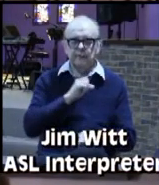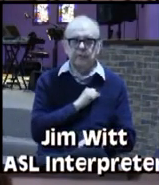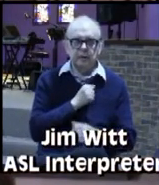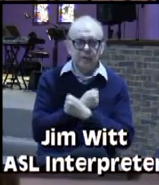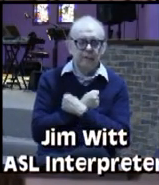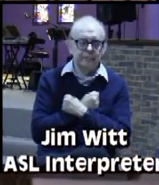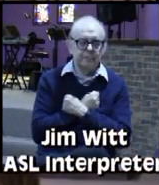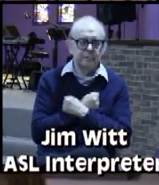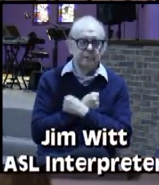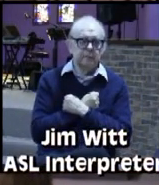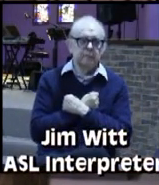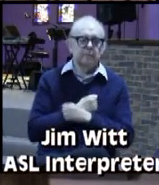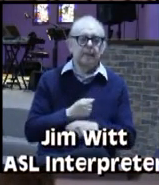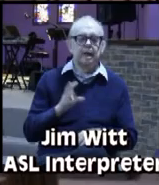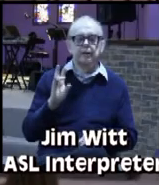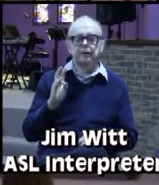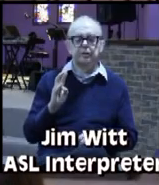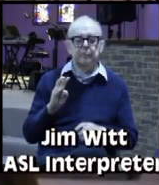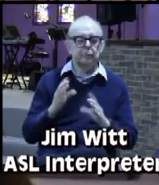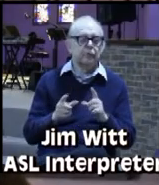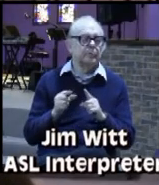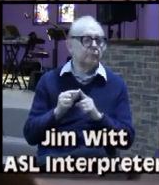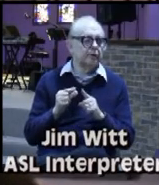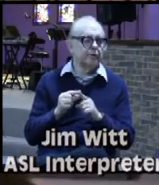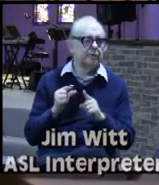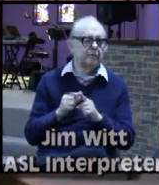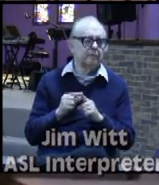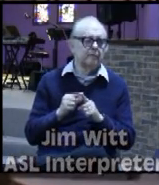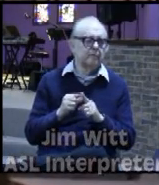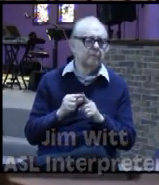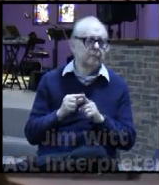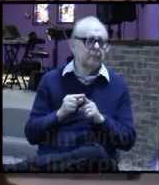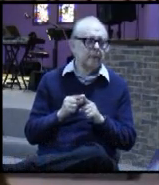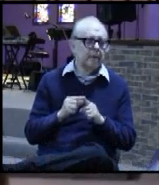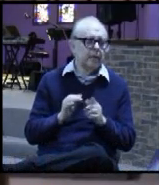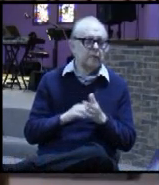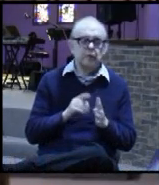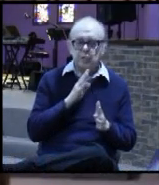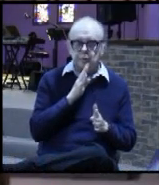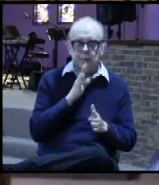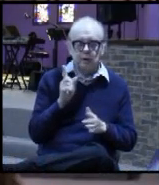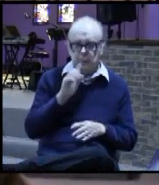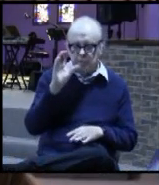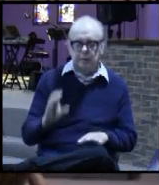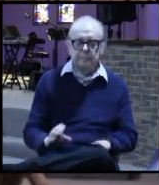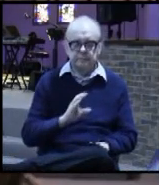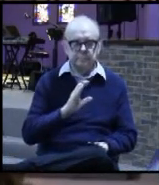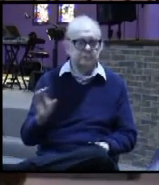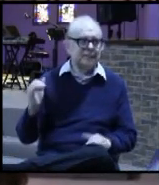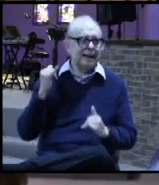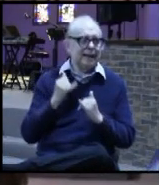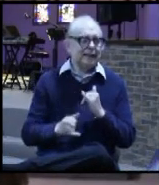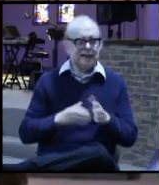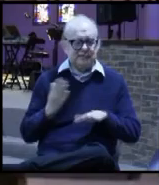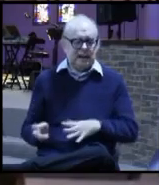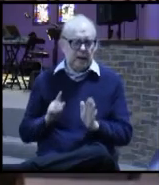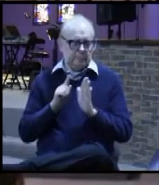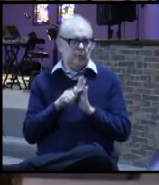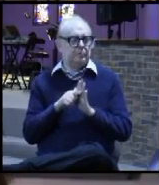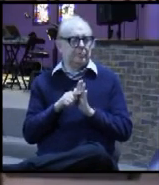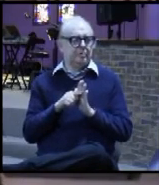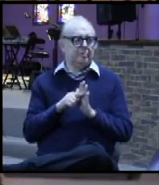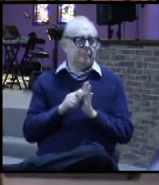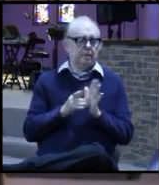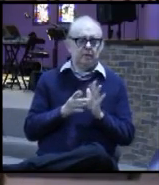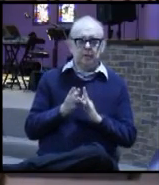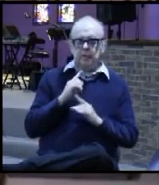were actually seven groups of love, of words that Jesus spoke on the cross in his last dying moments that he was saying.